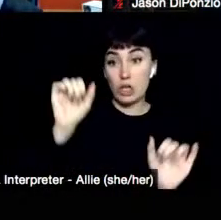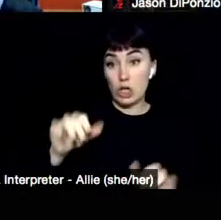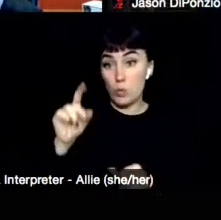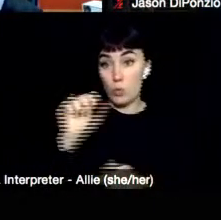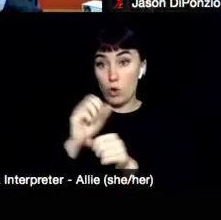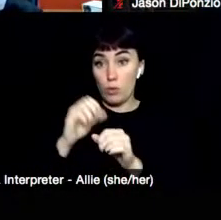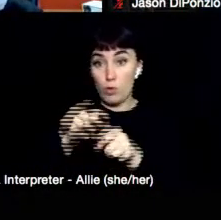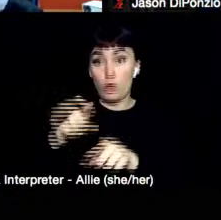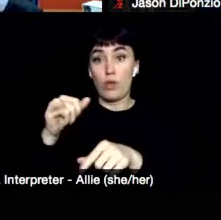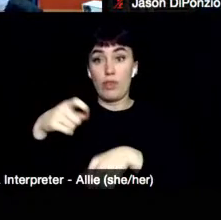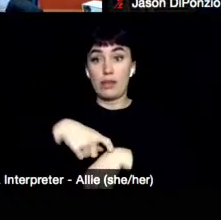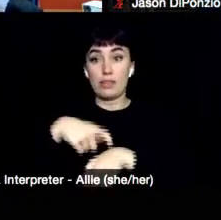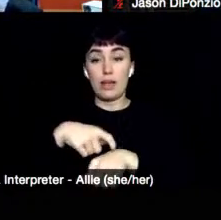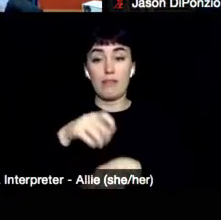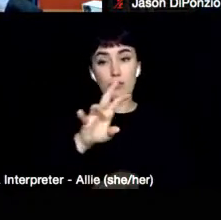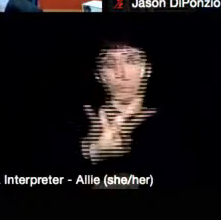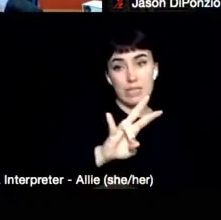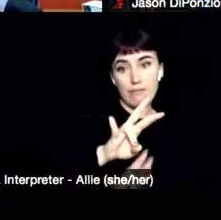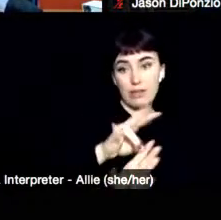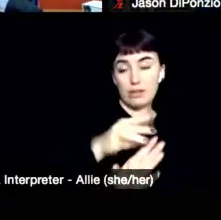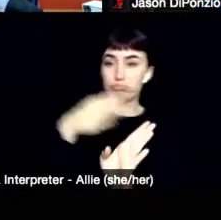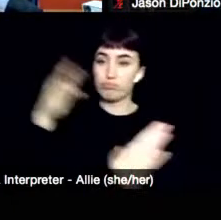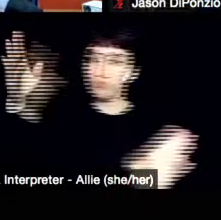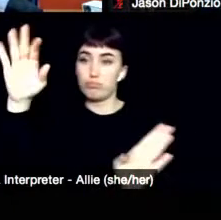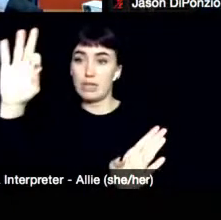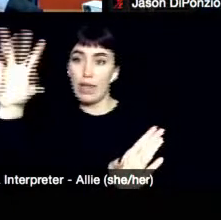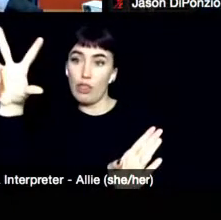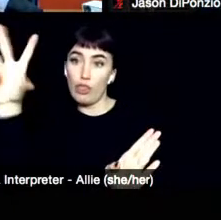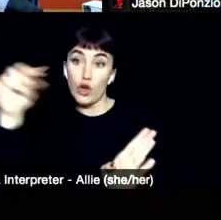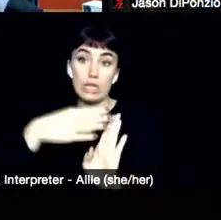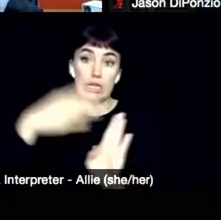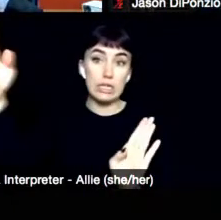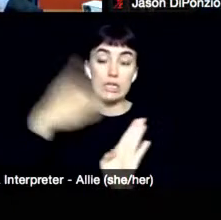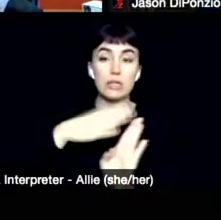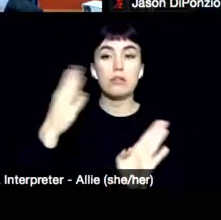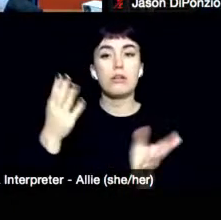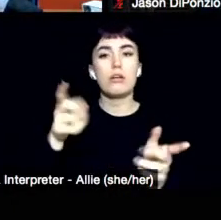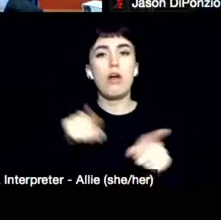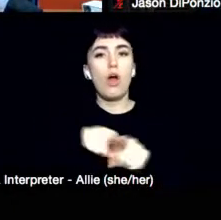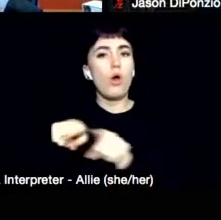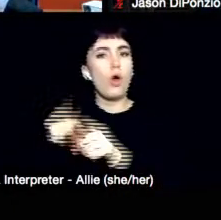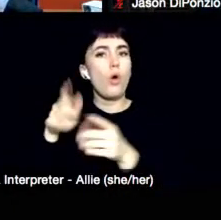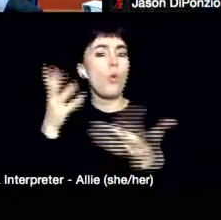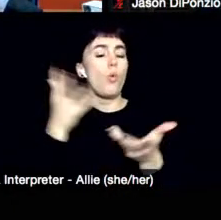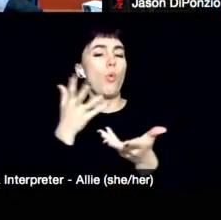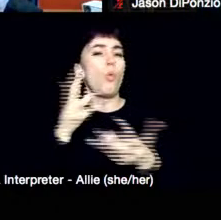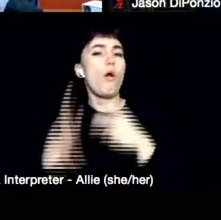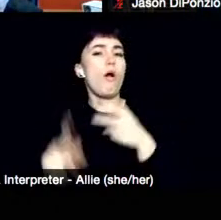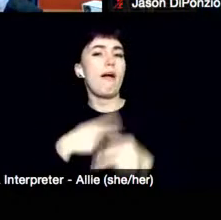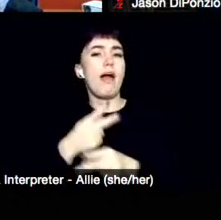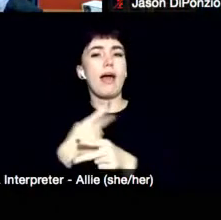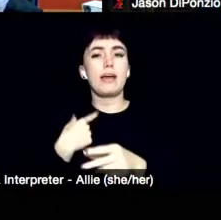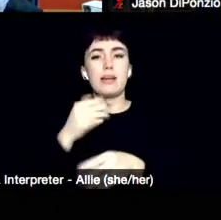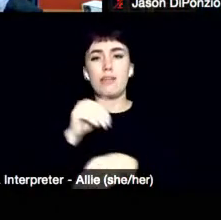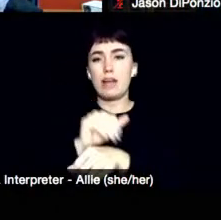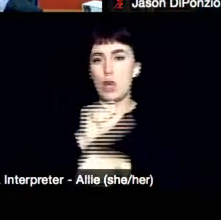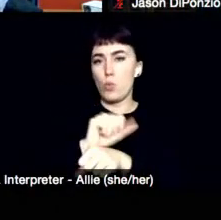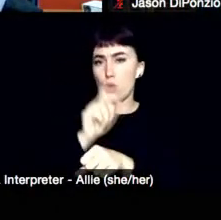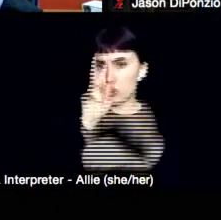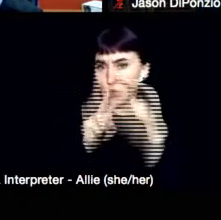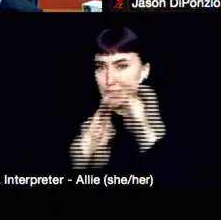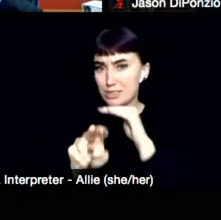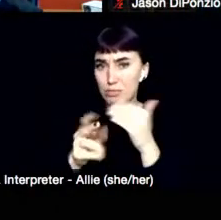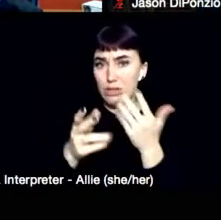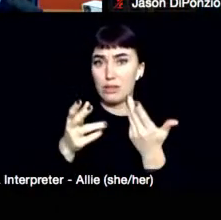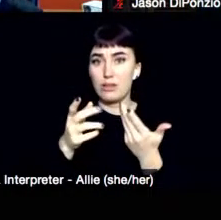frame from 7 till 9:30? Also, what sort of night work is anticipated?